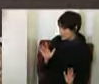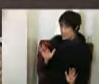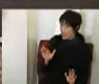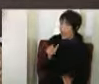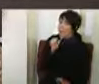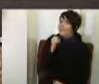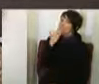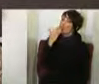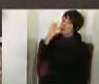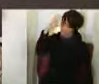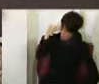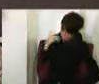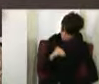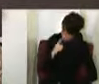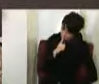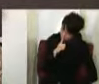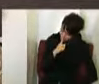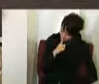good boy.